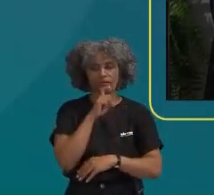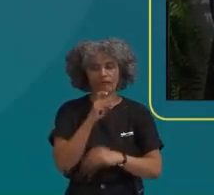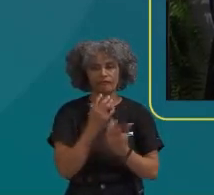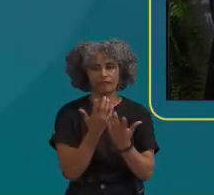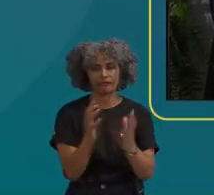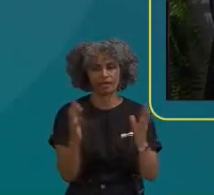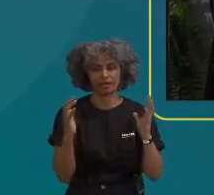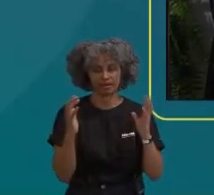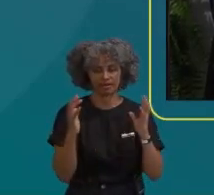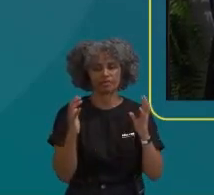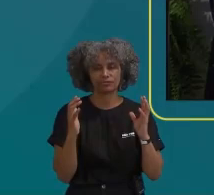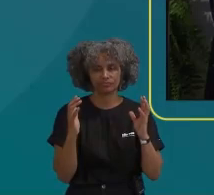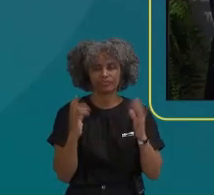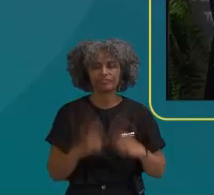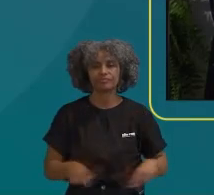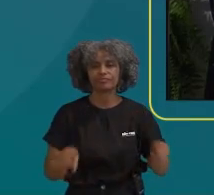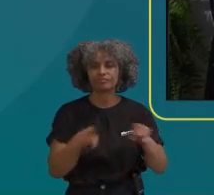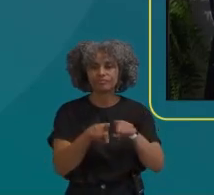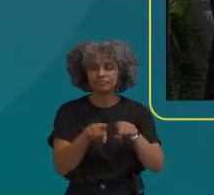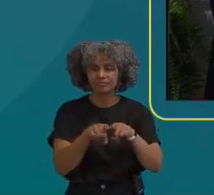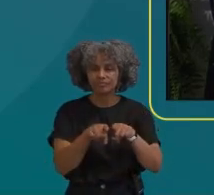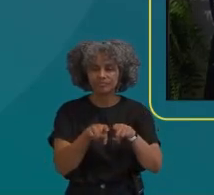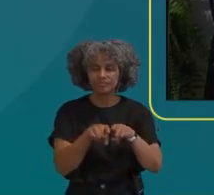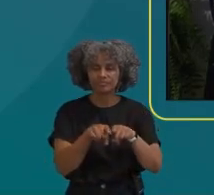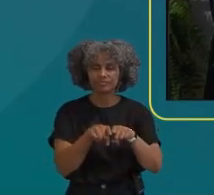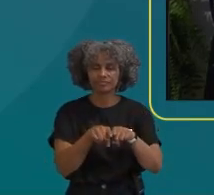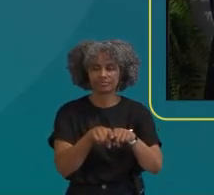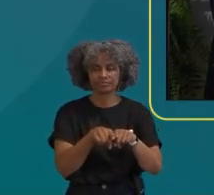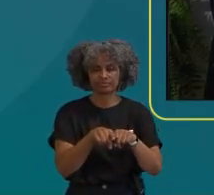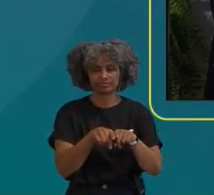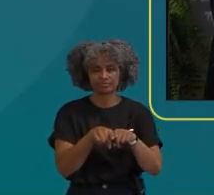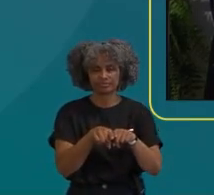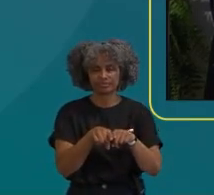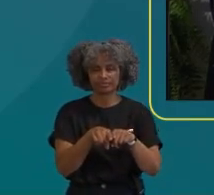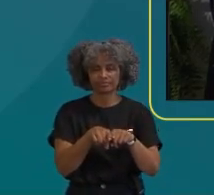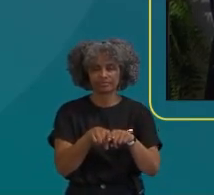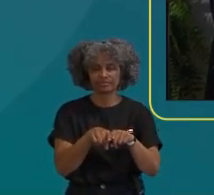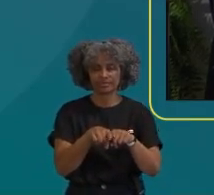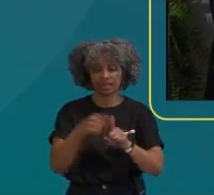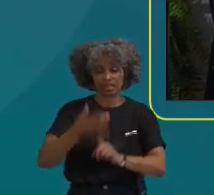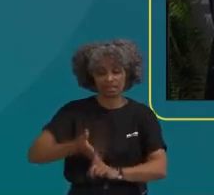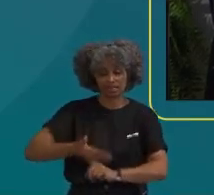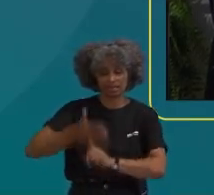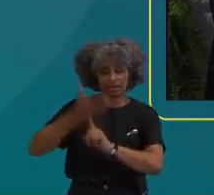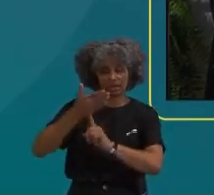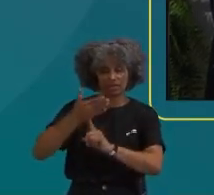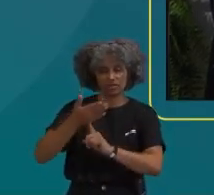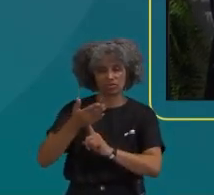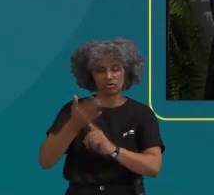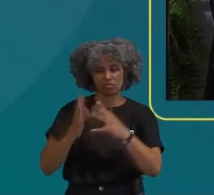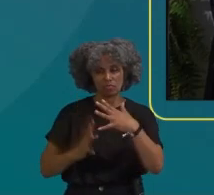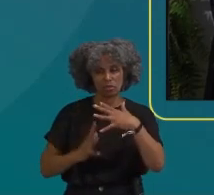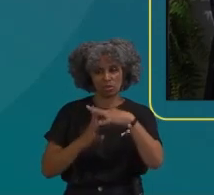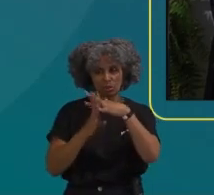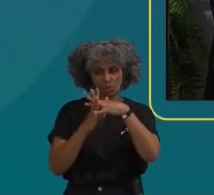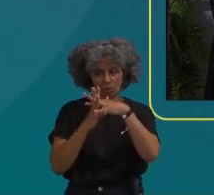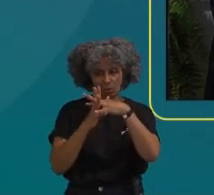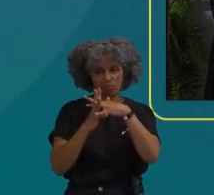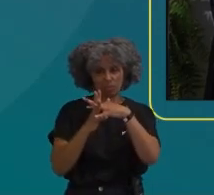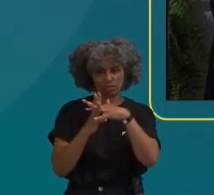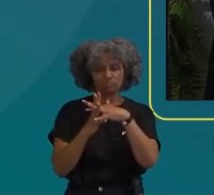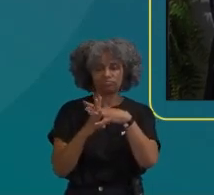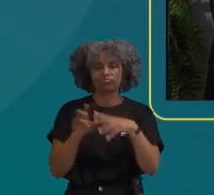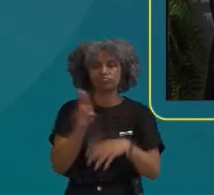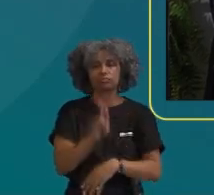city. Using the latest technologies, we are implementing various practices to